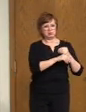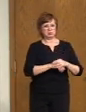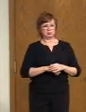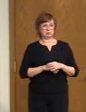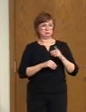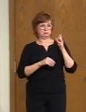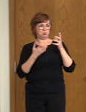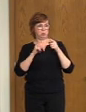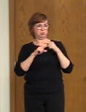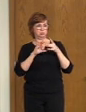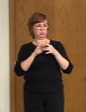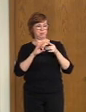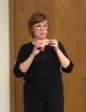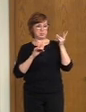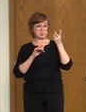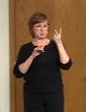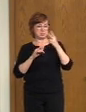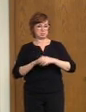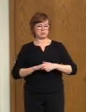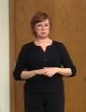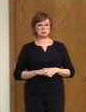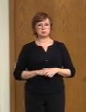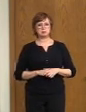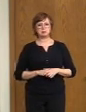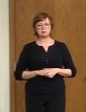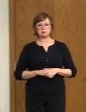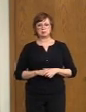or Dr. Dina have any further comments.